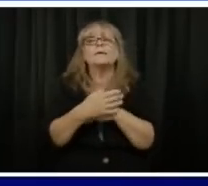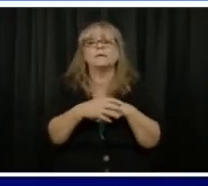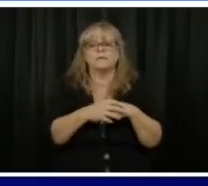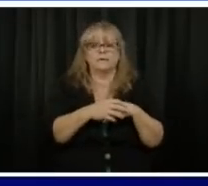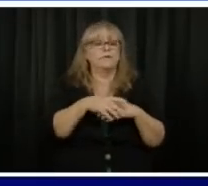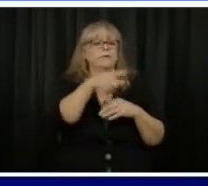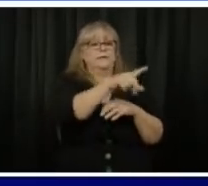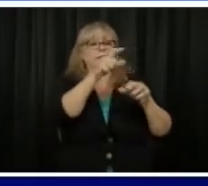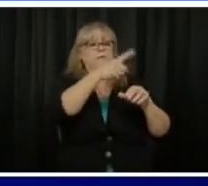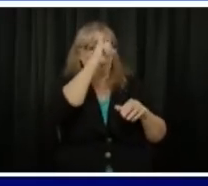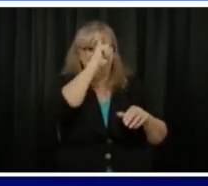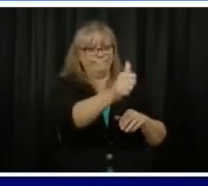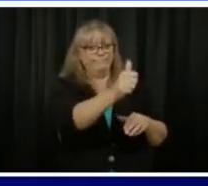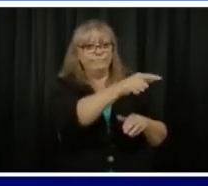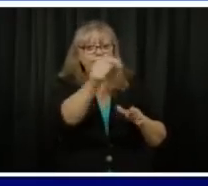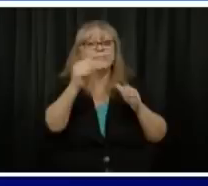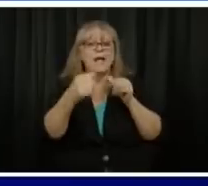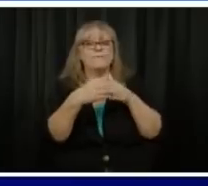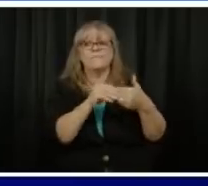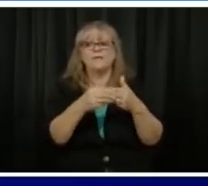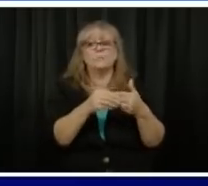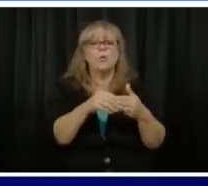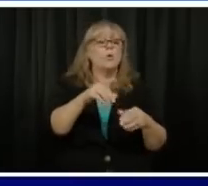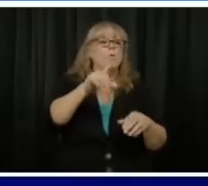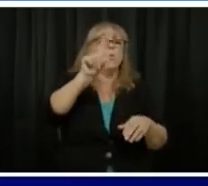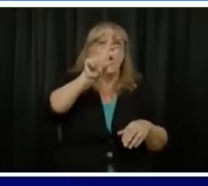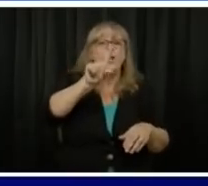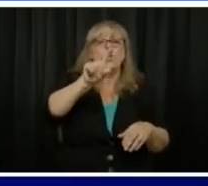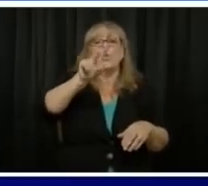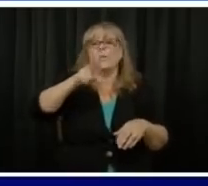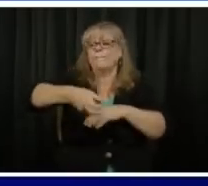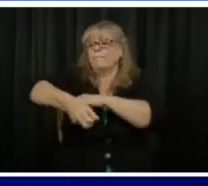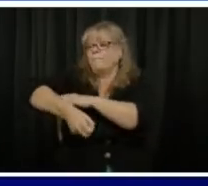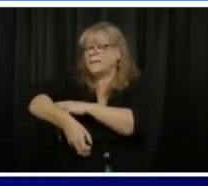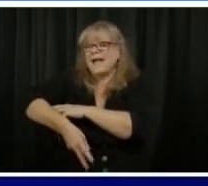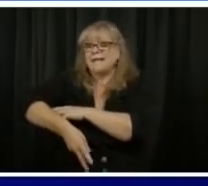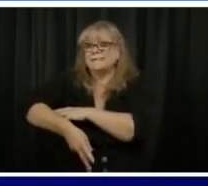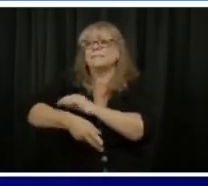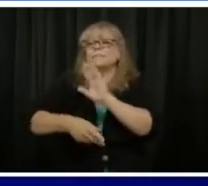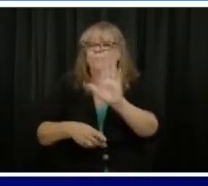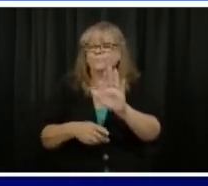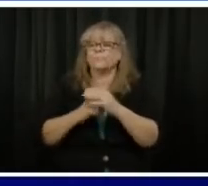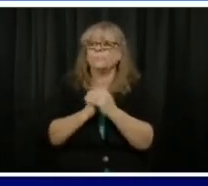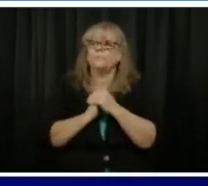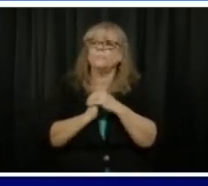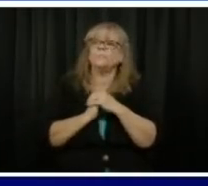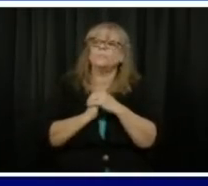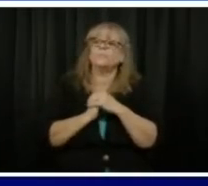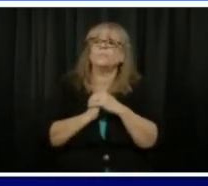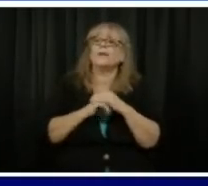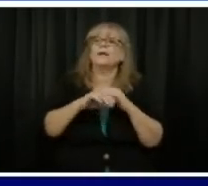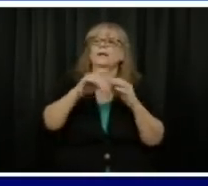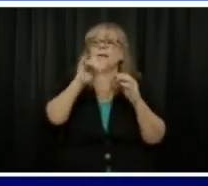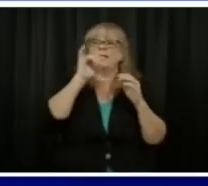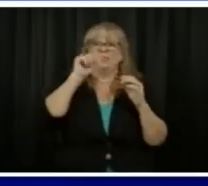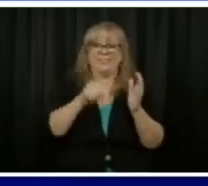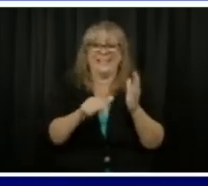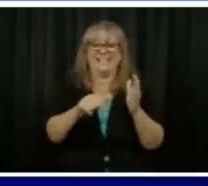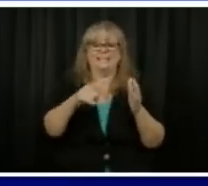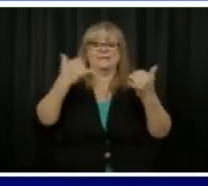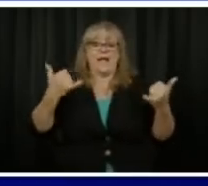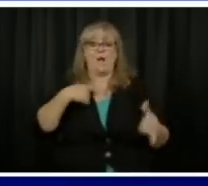or whenever they want to require their local businesses to close. So along with this temporary measure, where statewide the